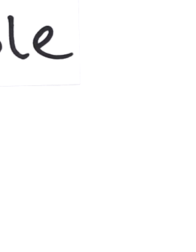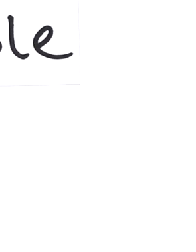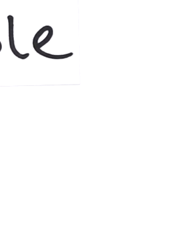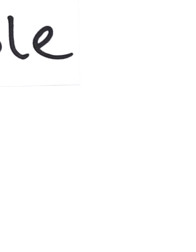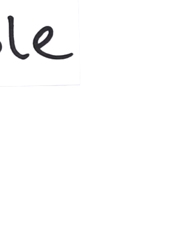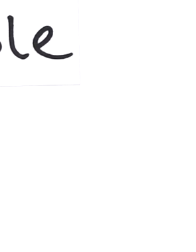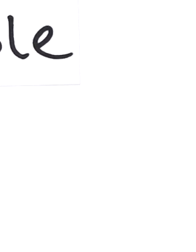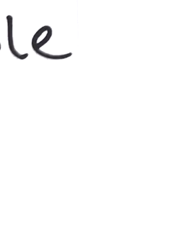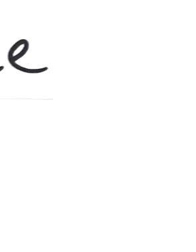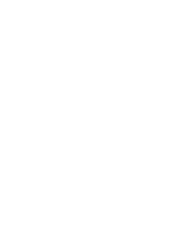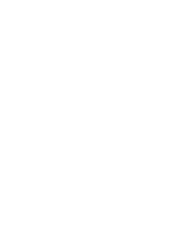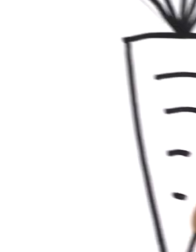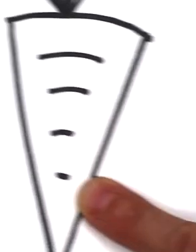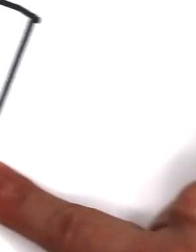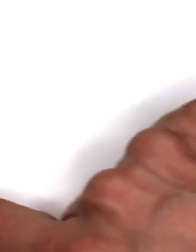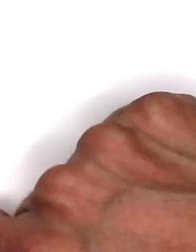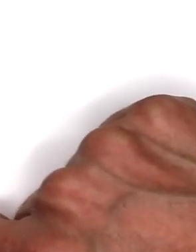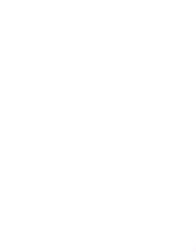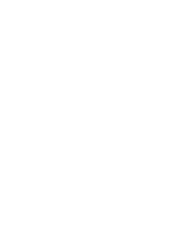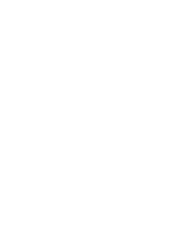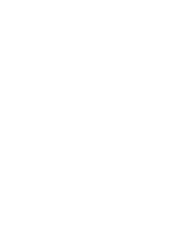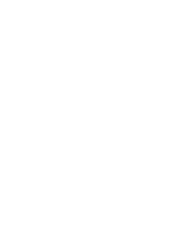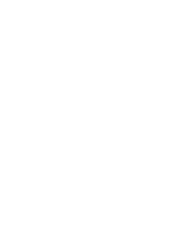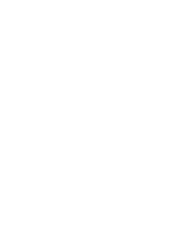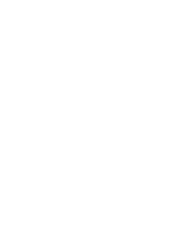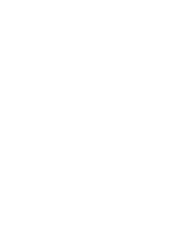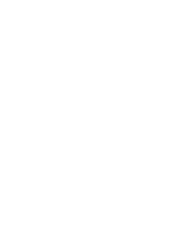Guess the vegetable.